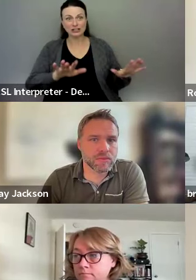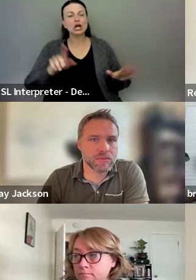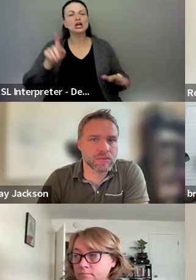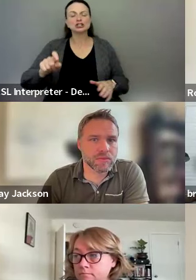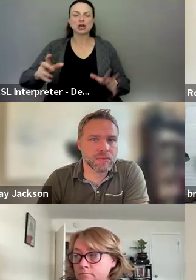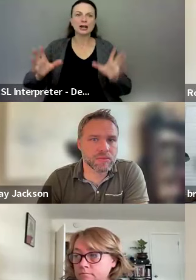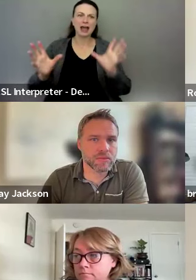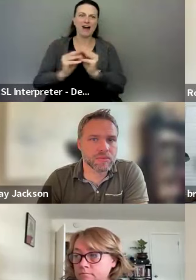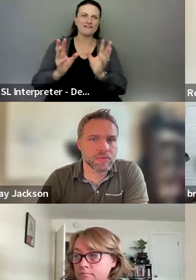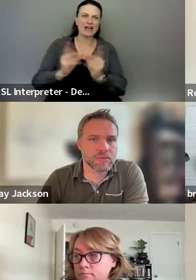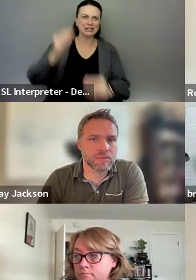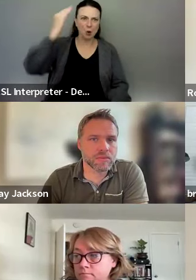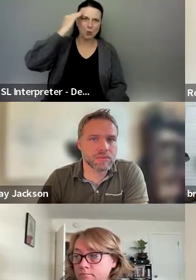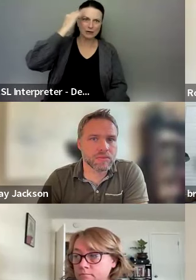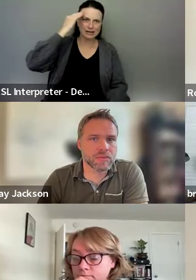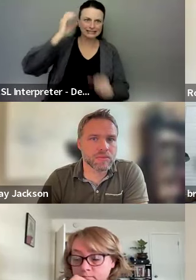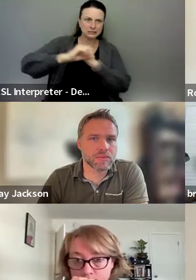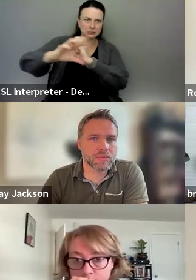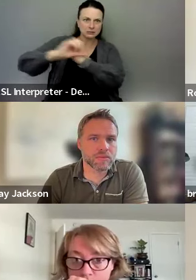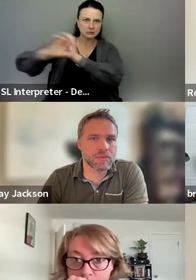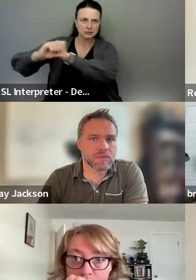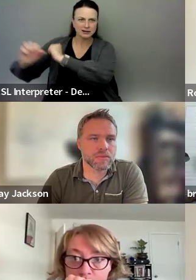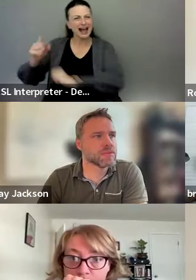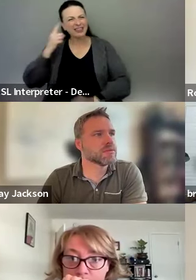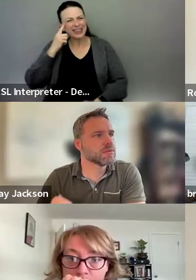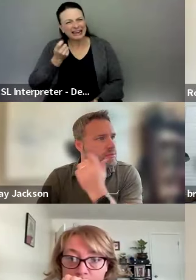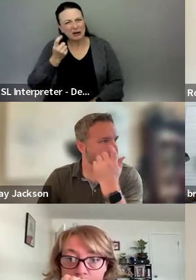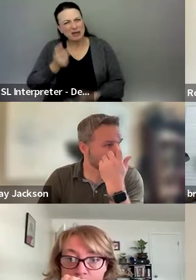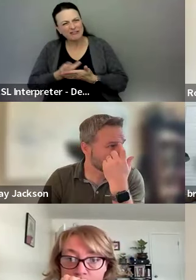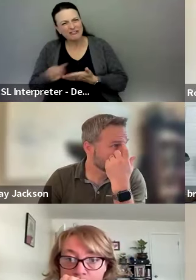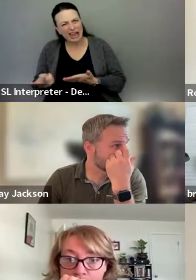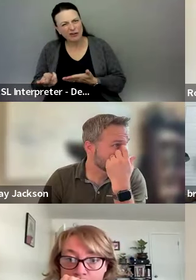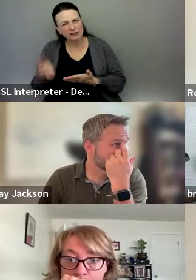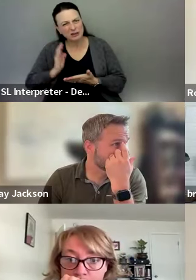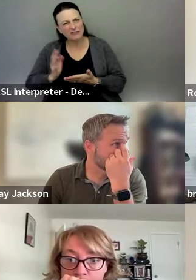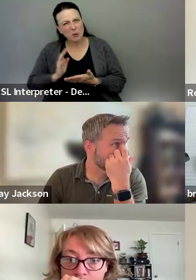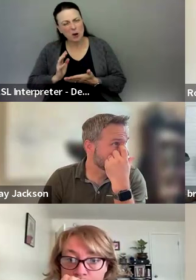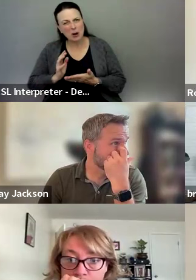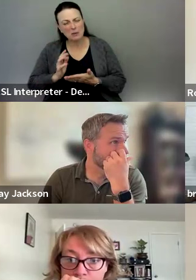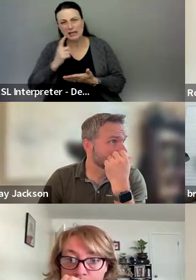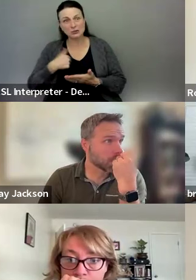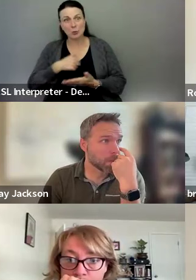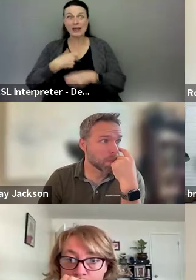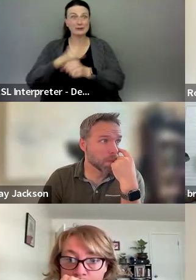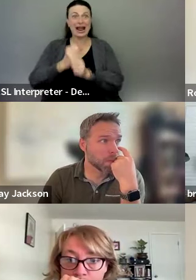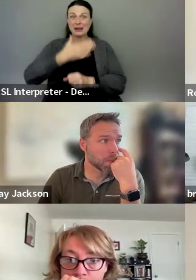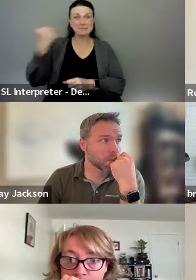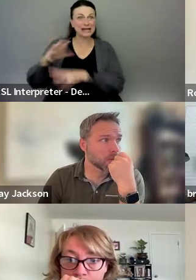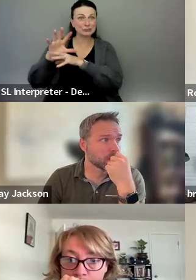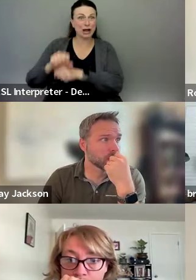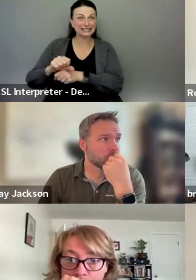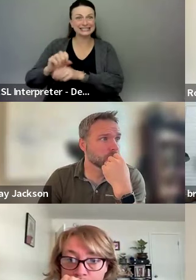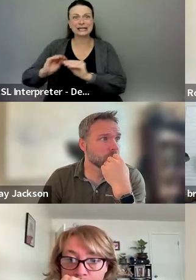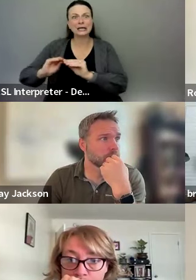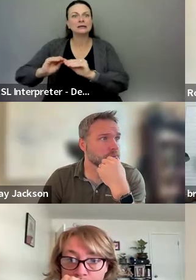event awareness campaign. I think where we have failed a little bit is we created the best practices and only send it